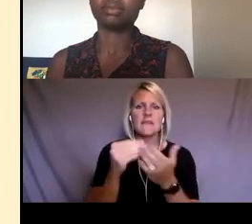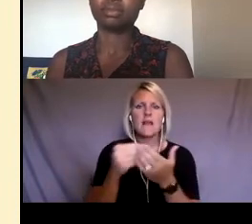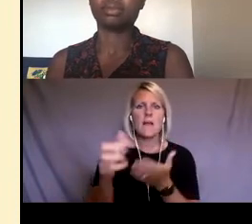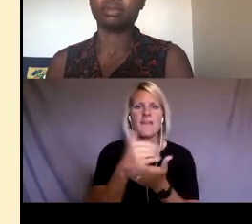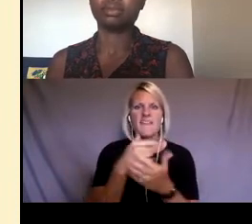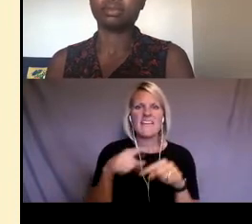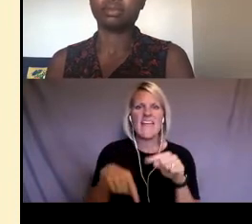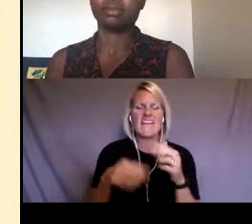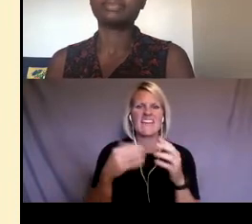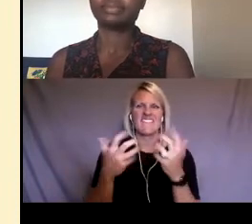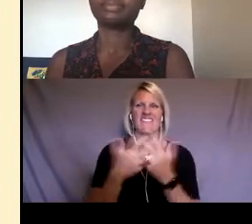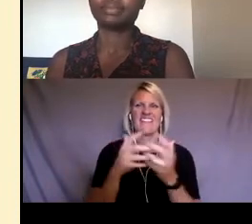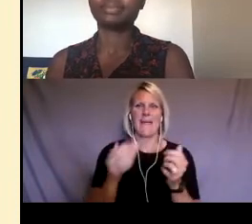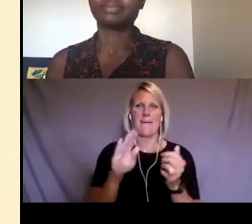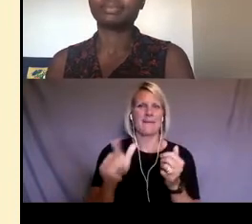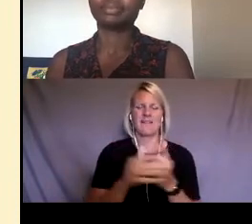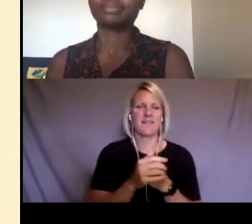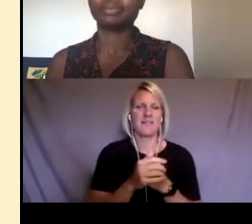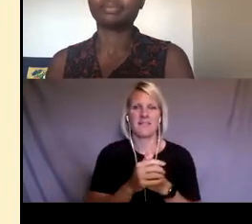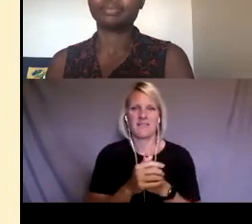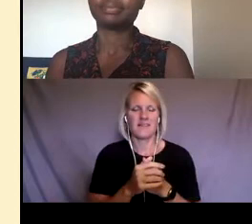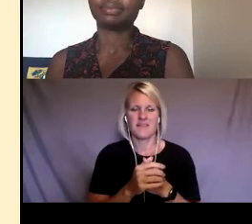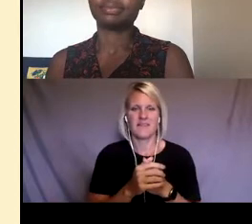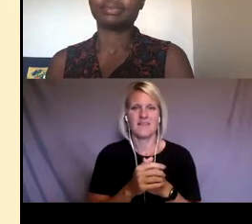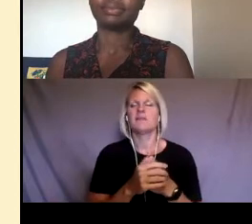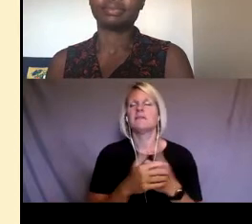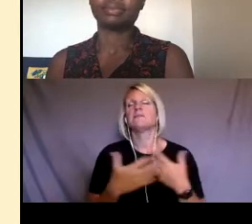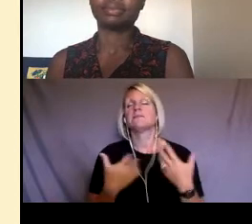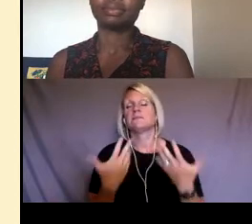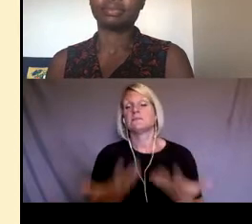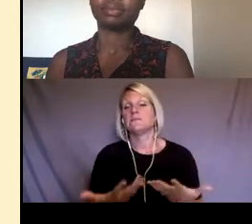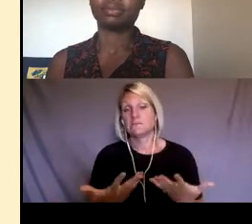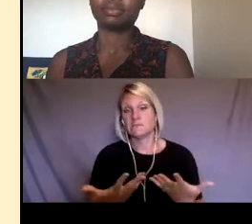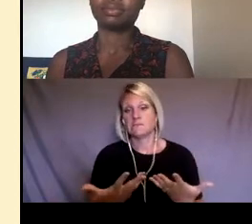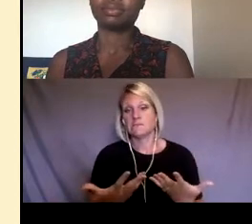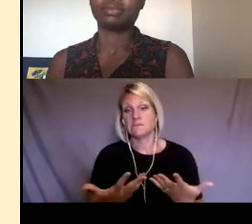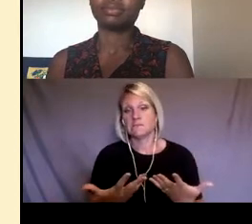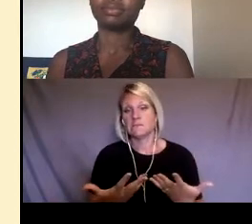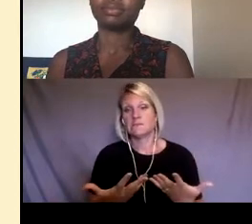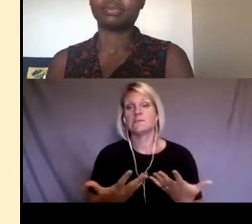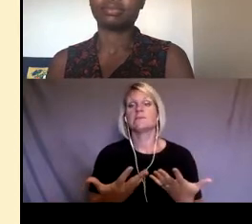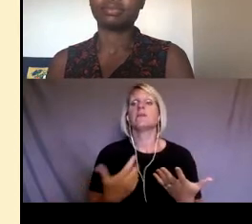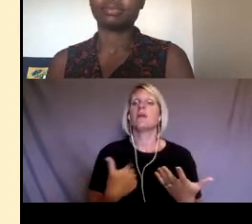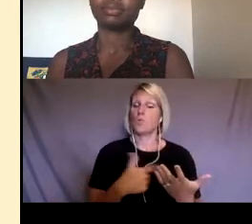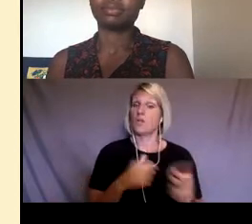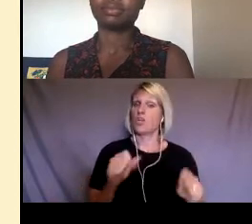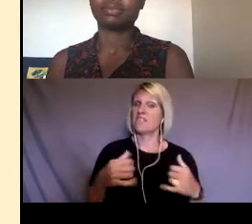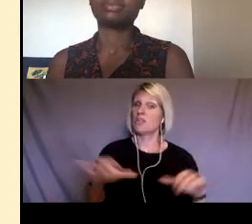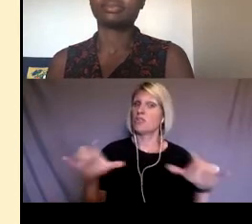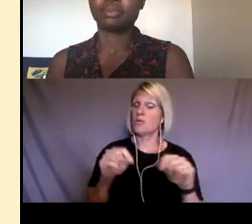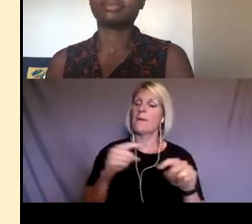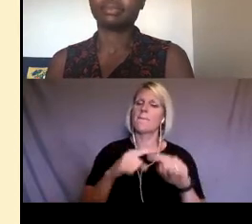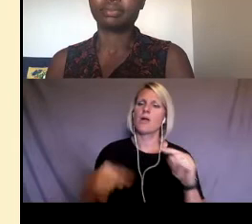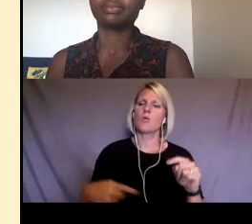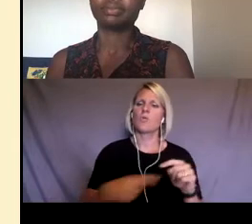extra bill? We may still be able to do it, but we may have to talk about, we have to align ourselves with a